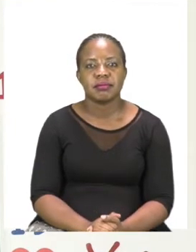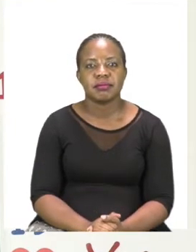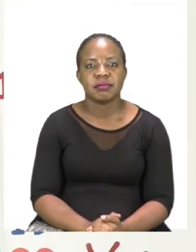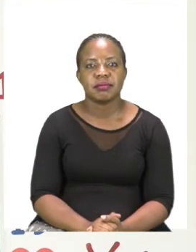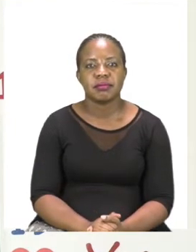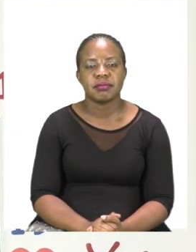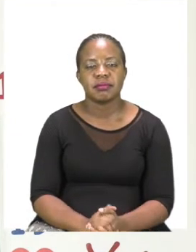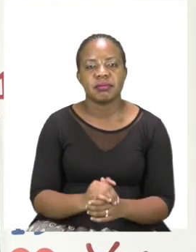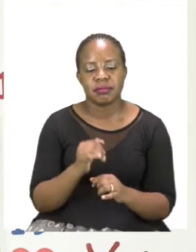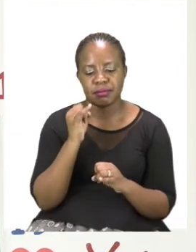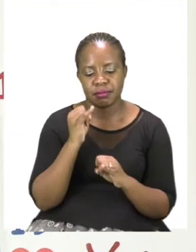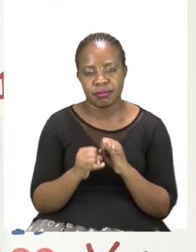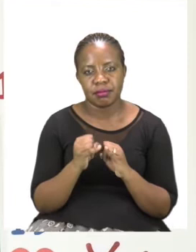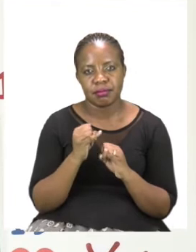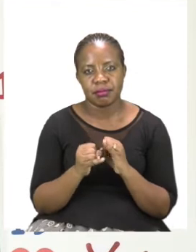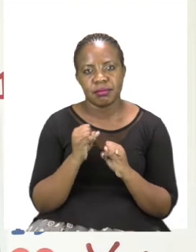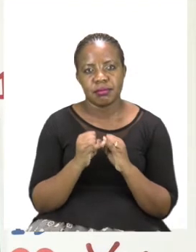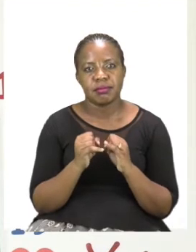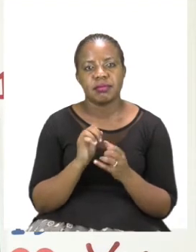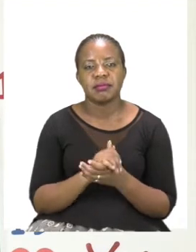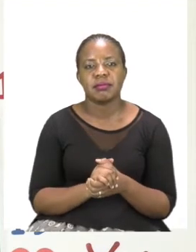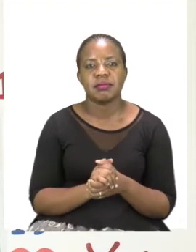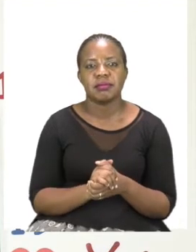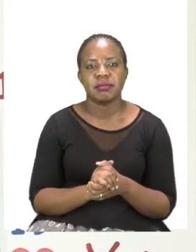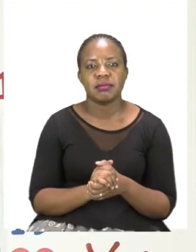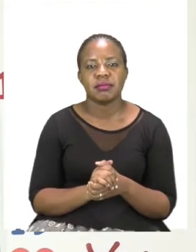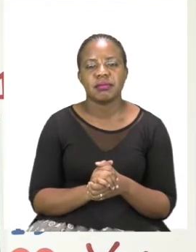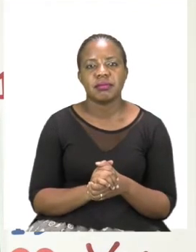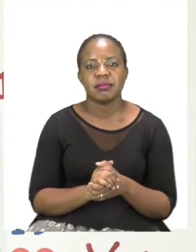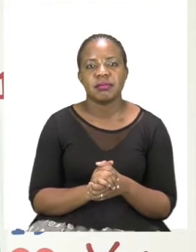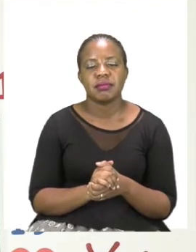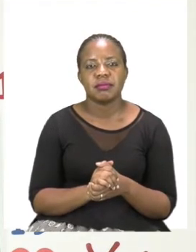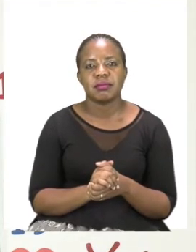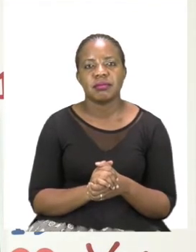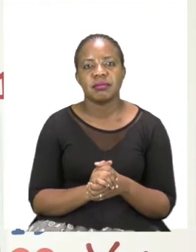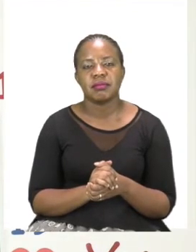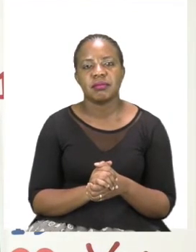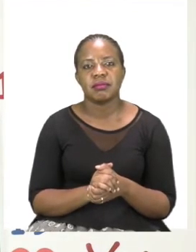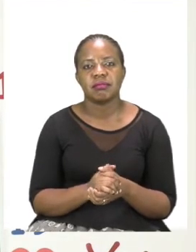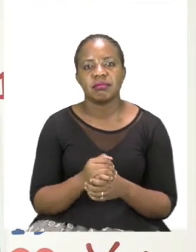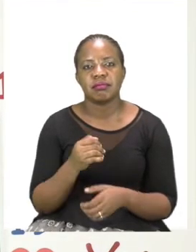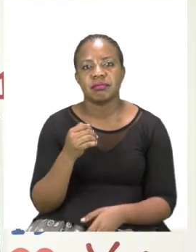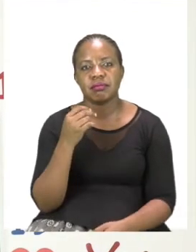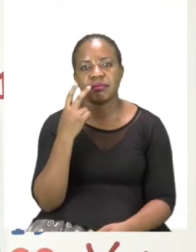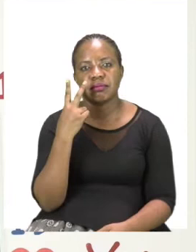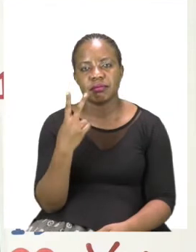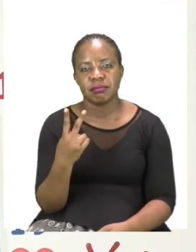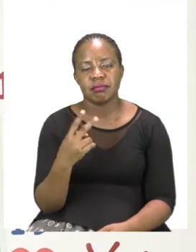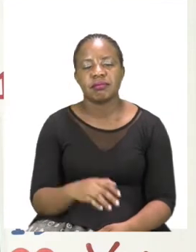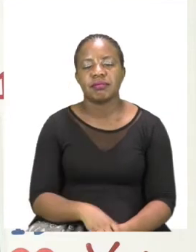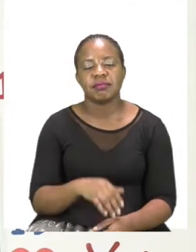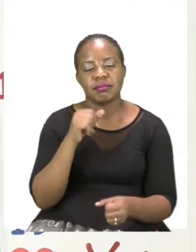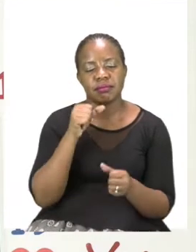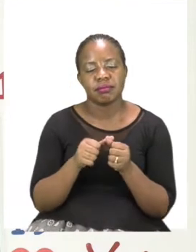Then the last one, boys and girls, is the 2. Remember, units only have one